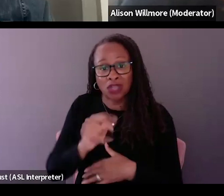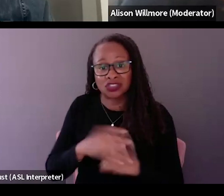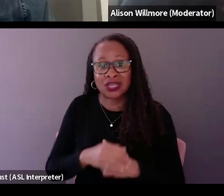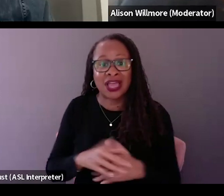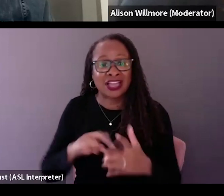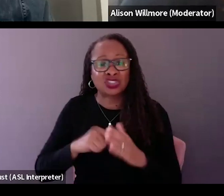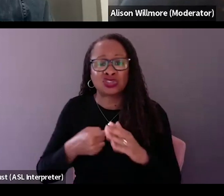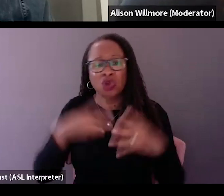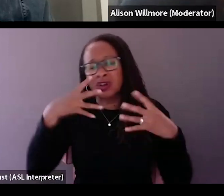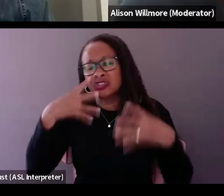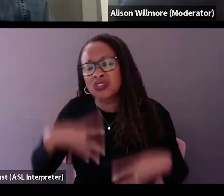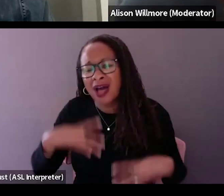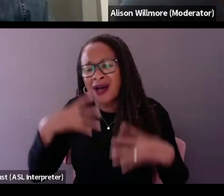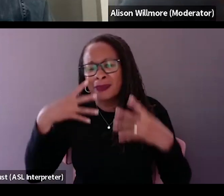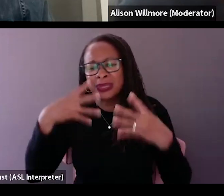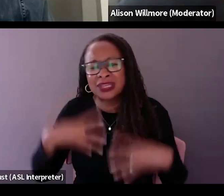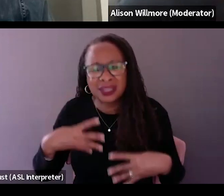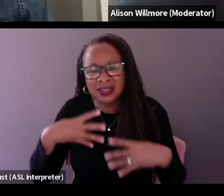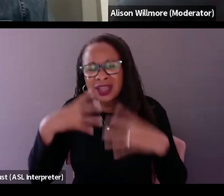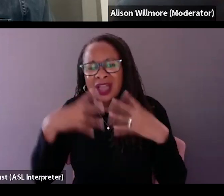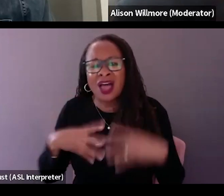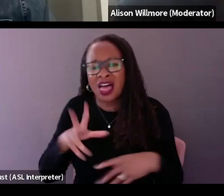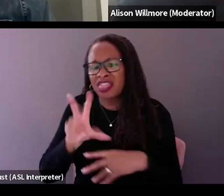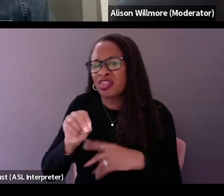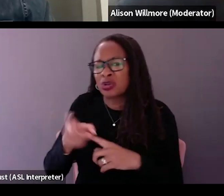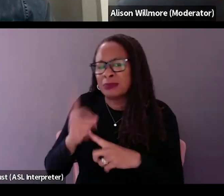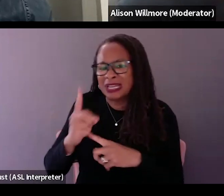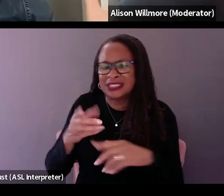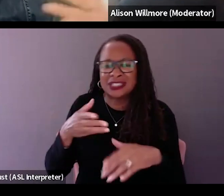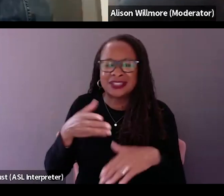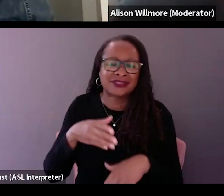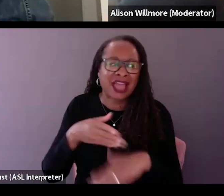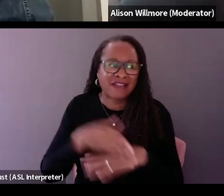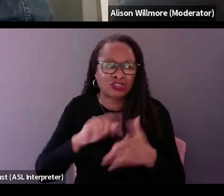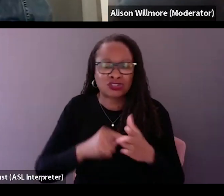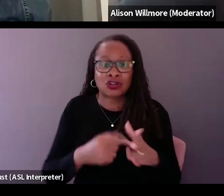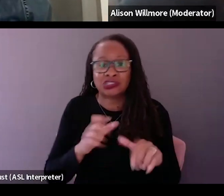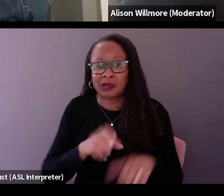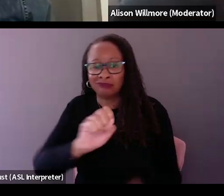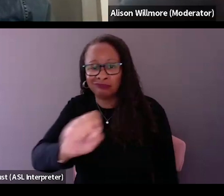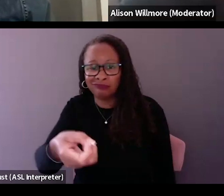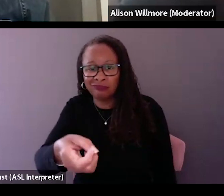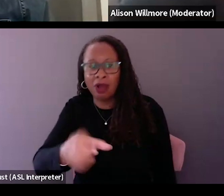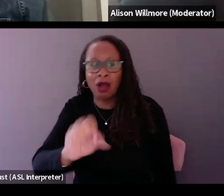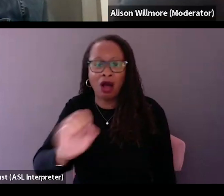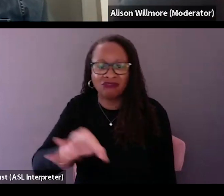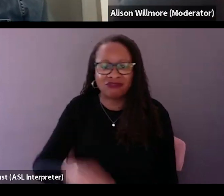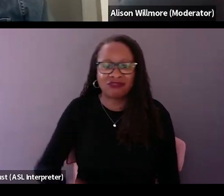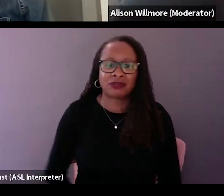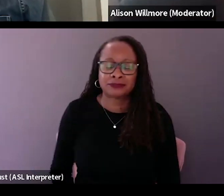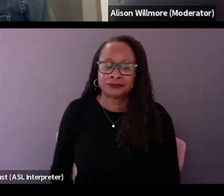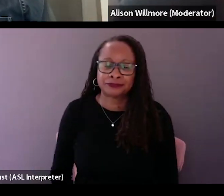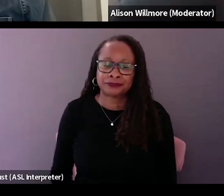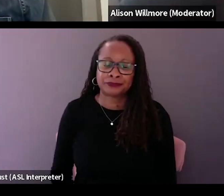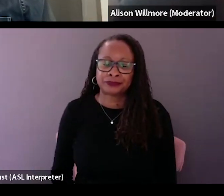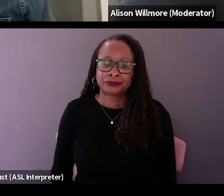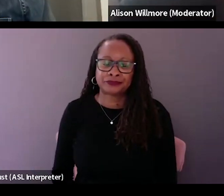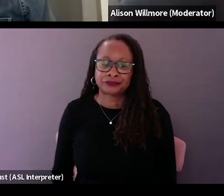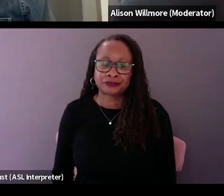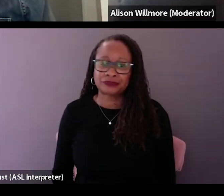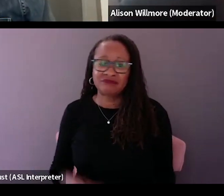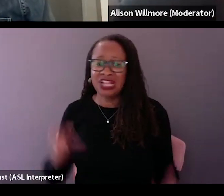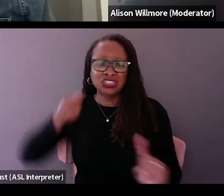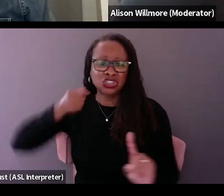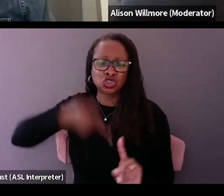minutes in. And she said she had to turn it off. Not in a, you know, in a this is too triggering way. So yeah, she